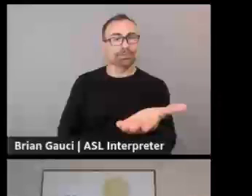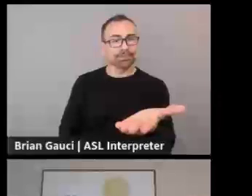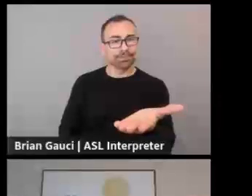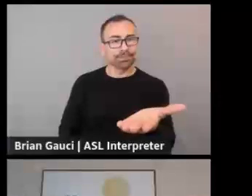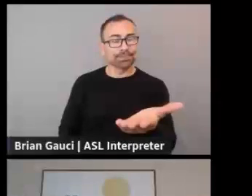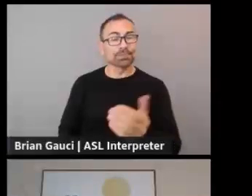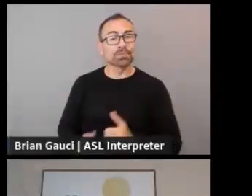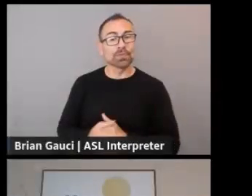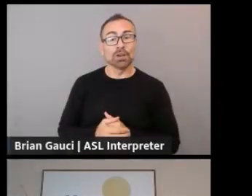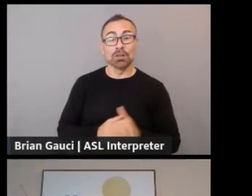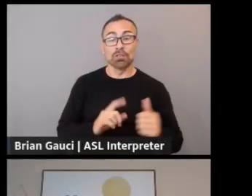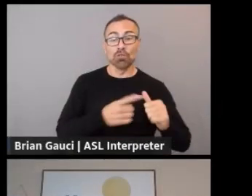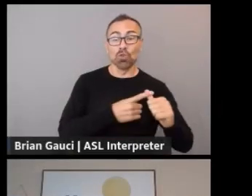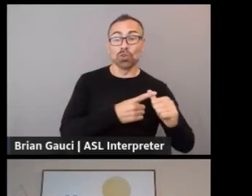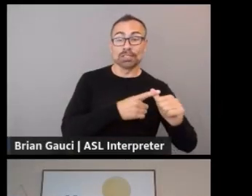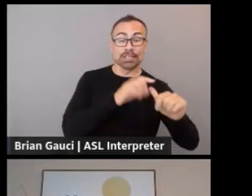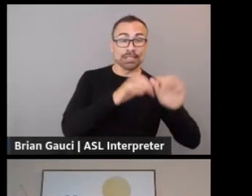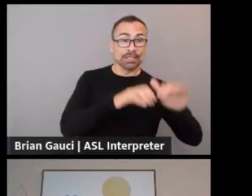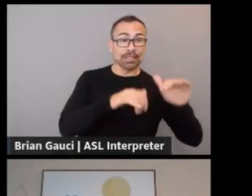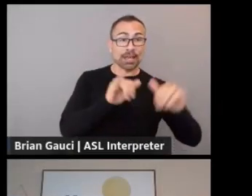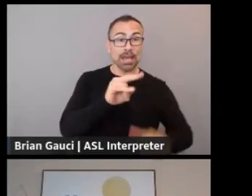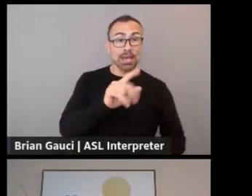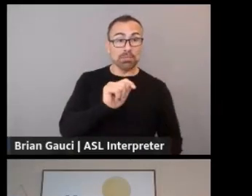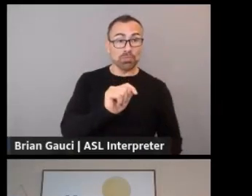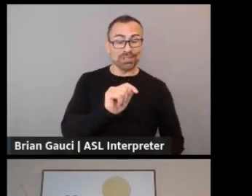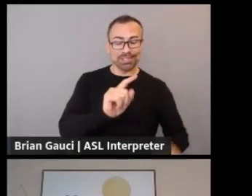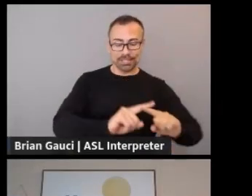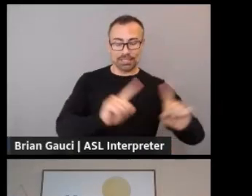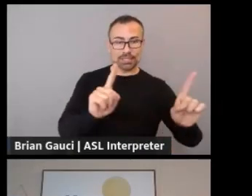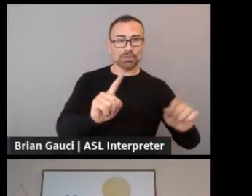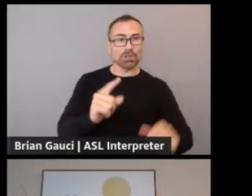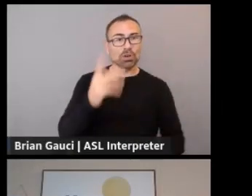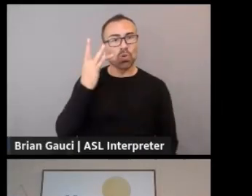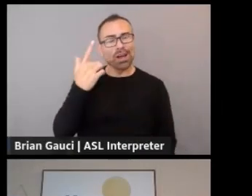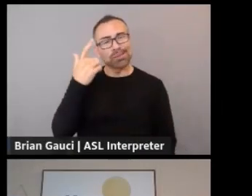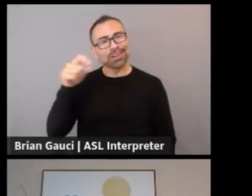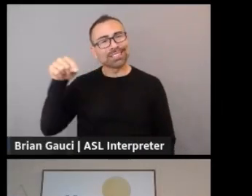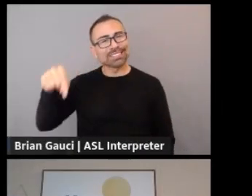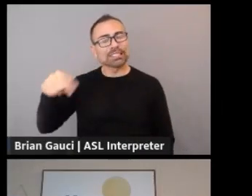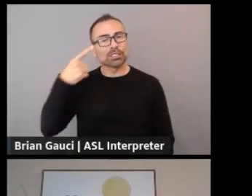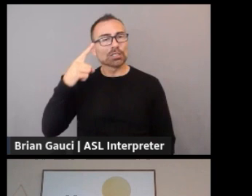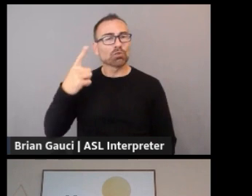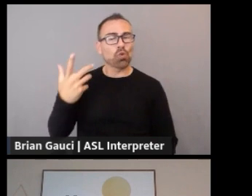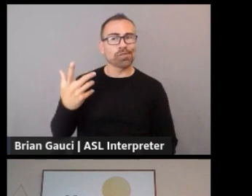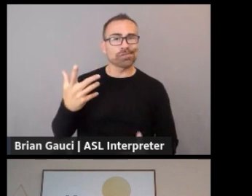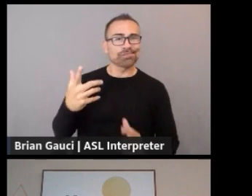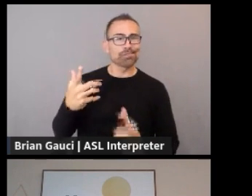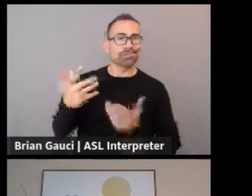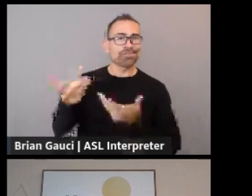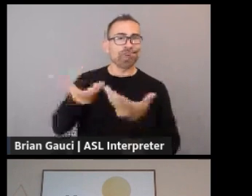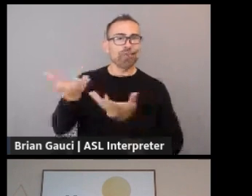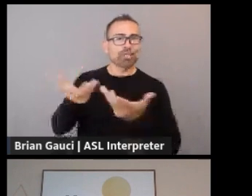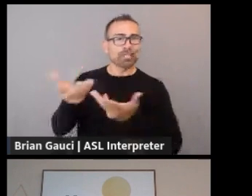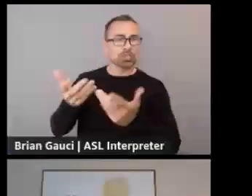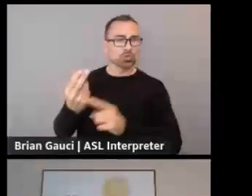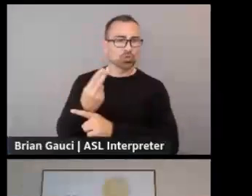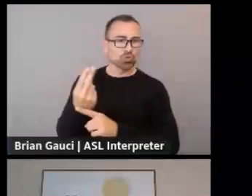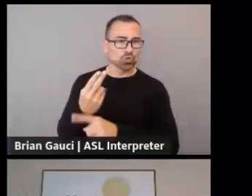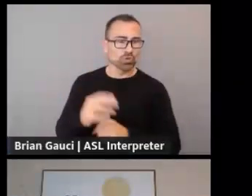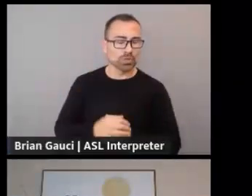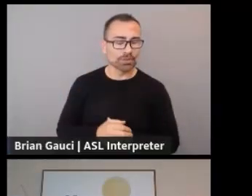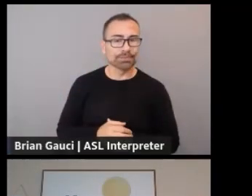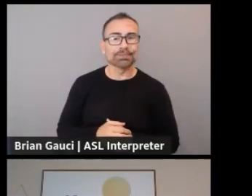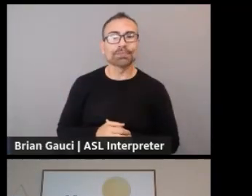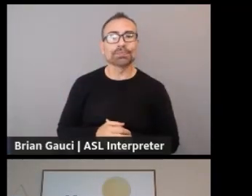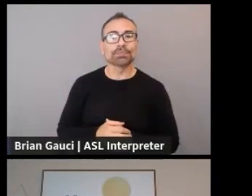different. And the reason for this is that it is intended to be for a dialogue use case. So here we're having a